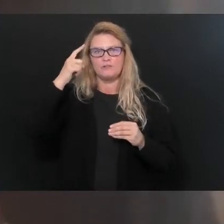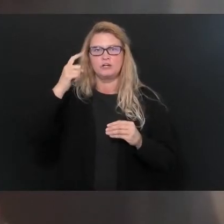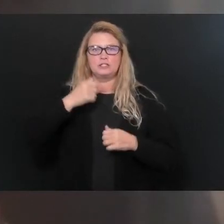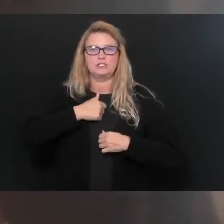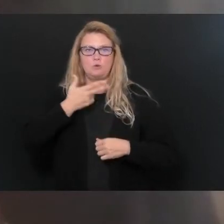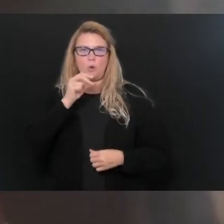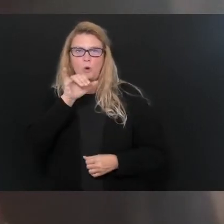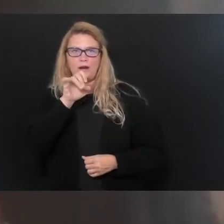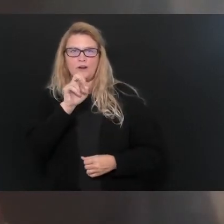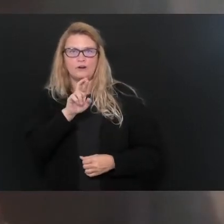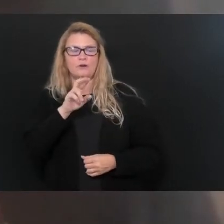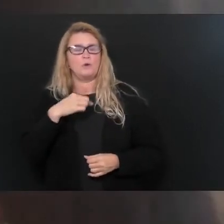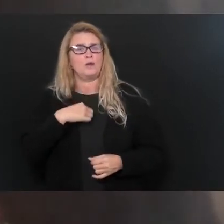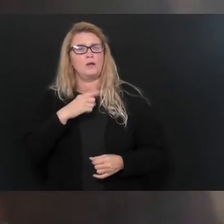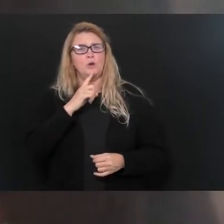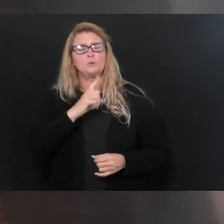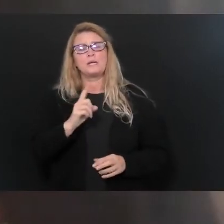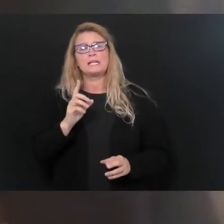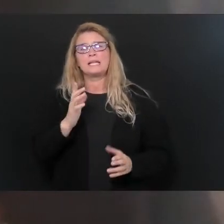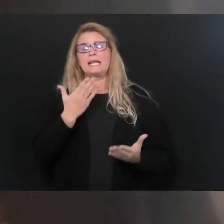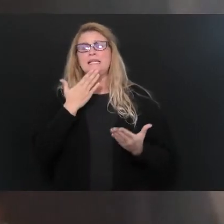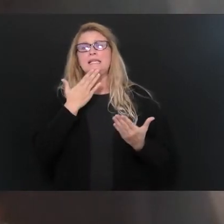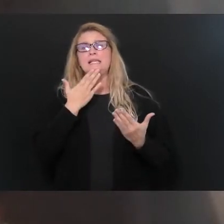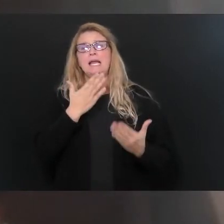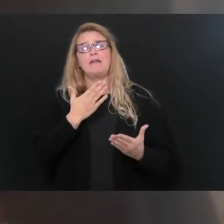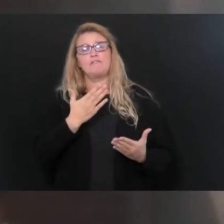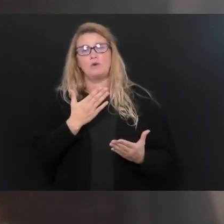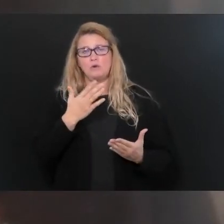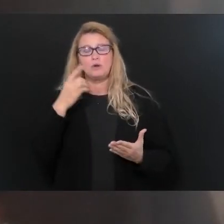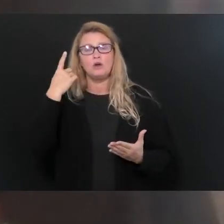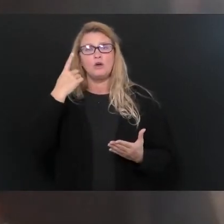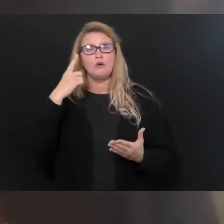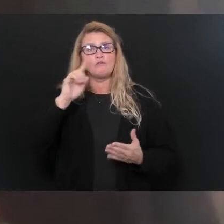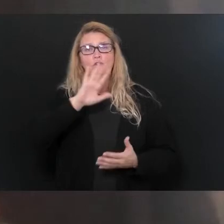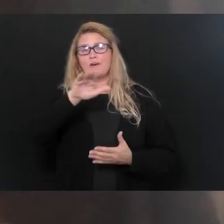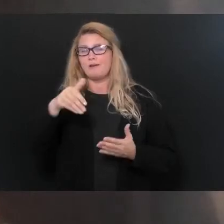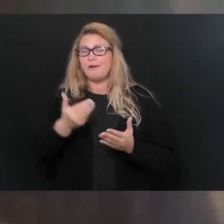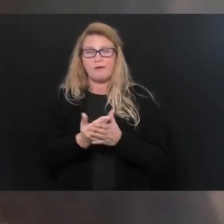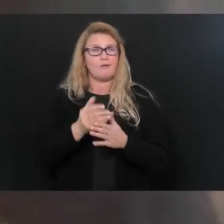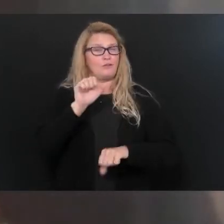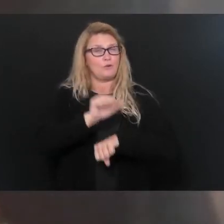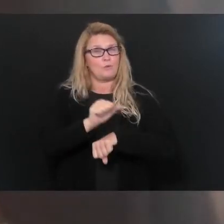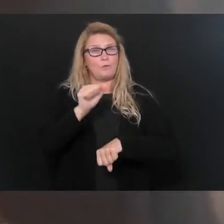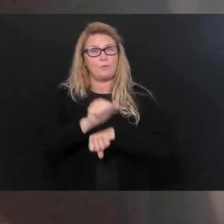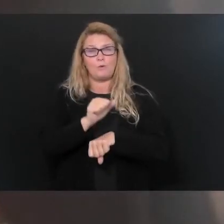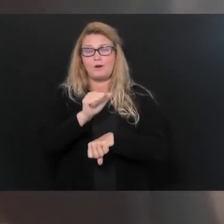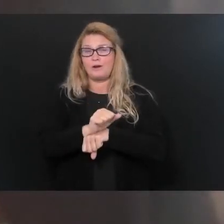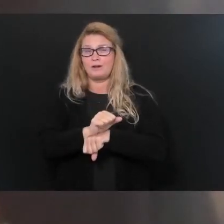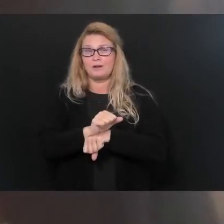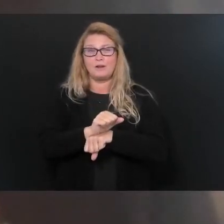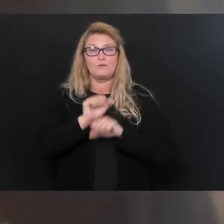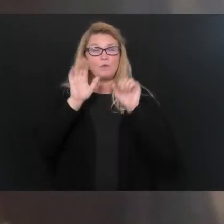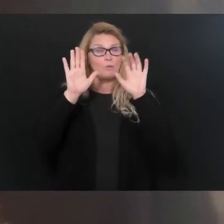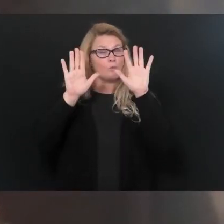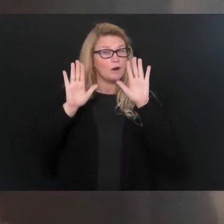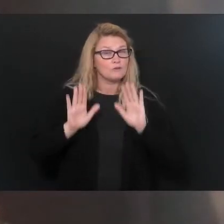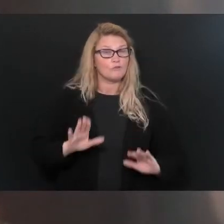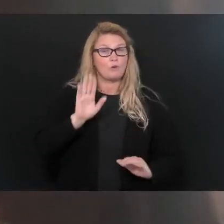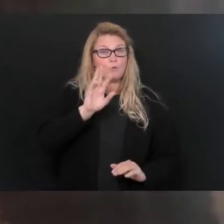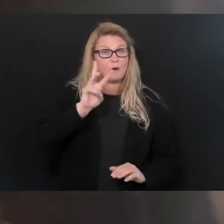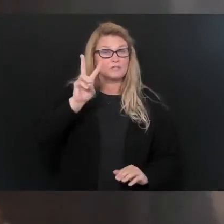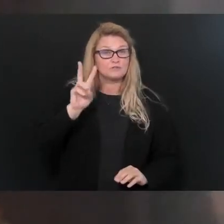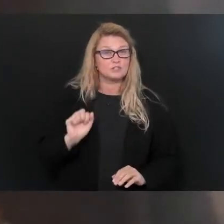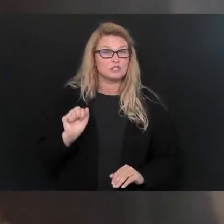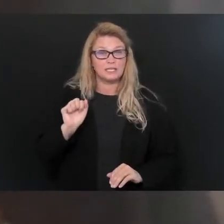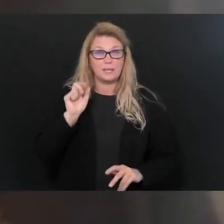thankful for the great work of all West Virginians during this really dynamic and